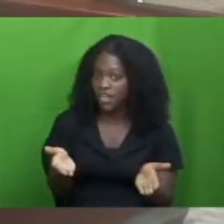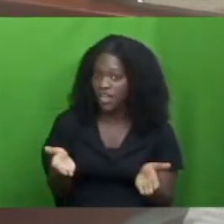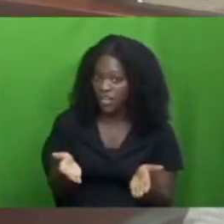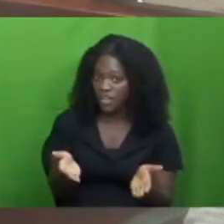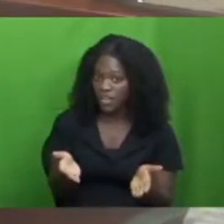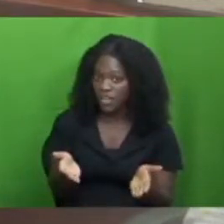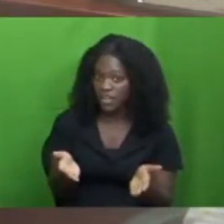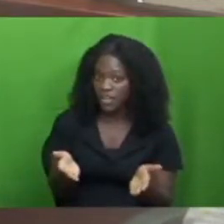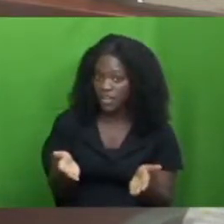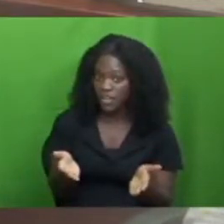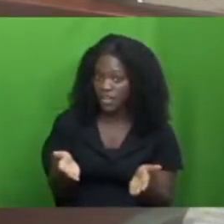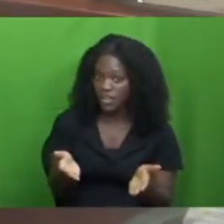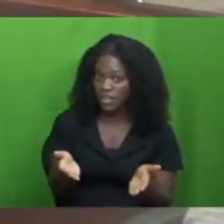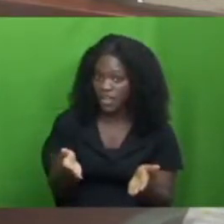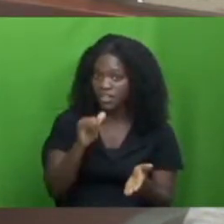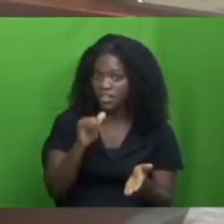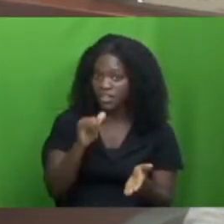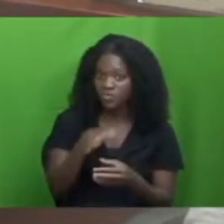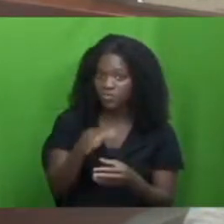whenever